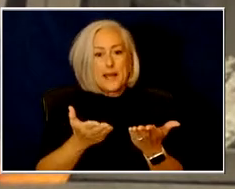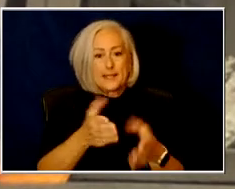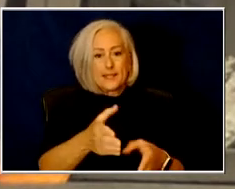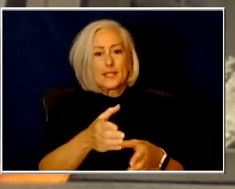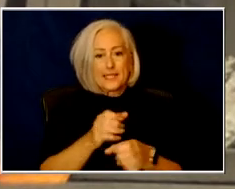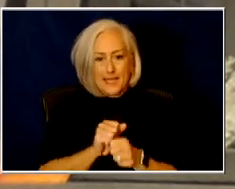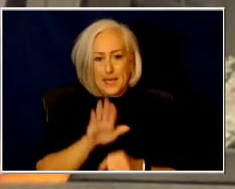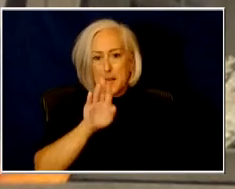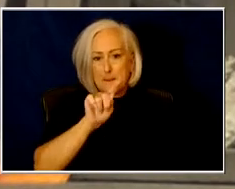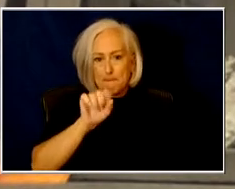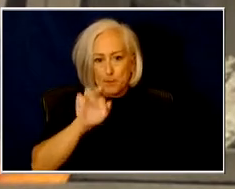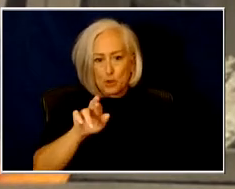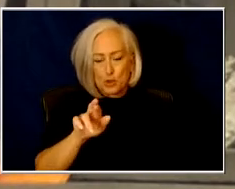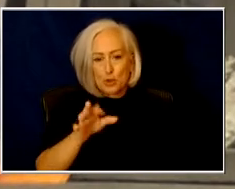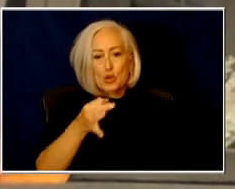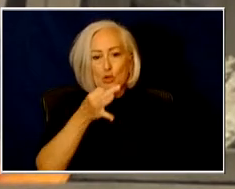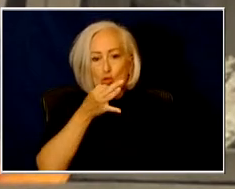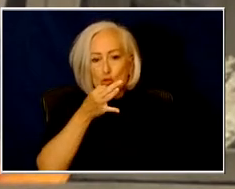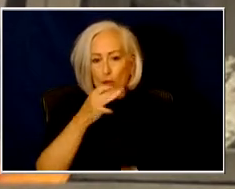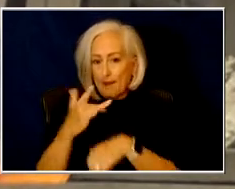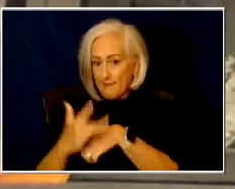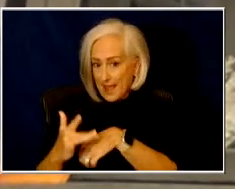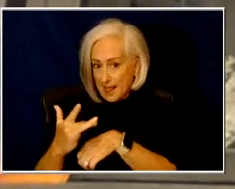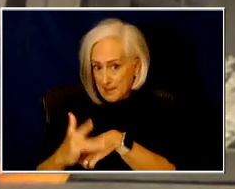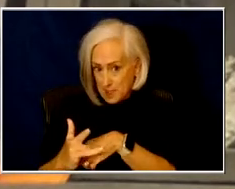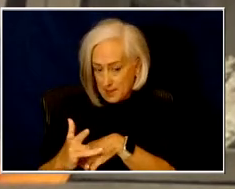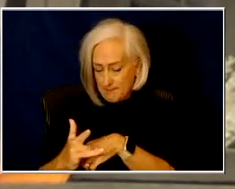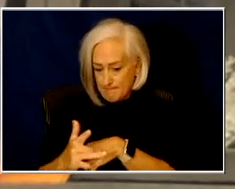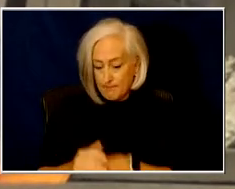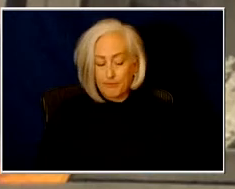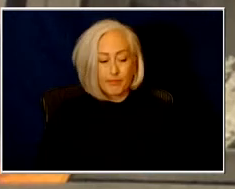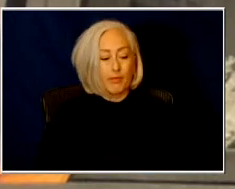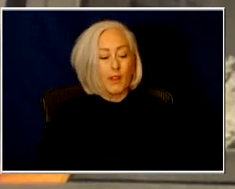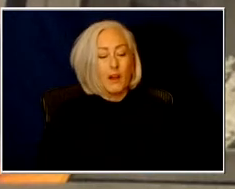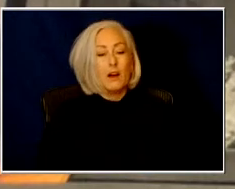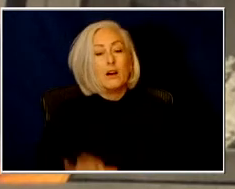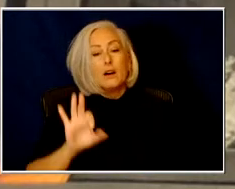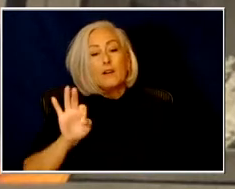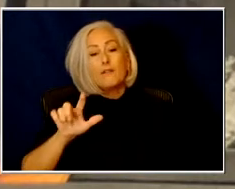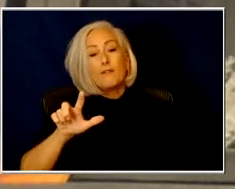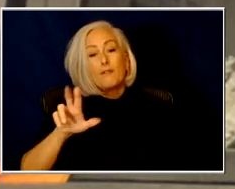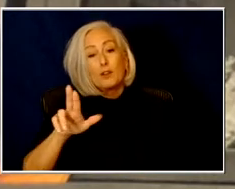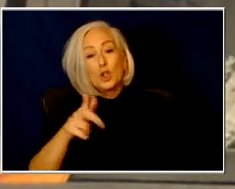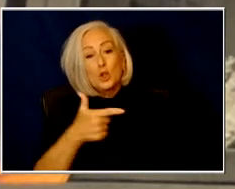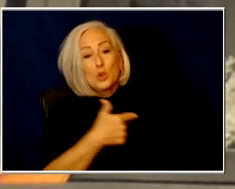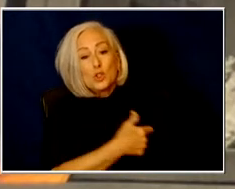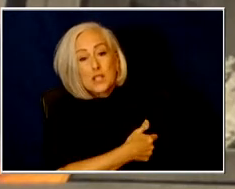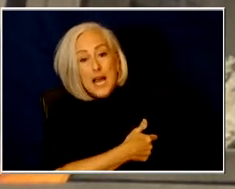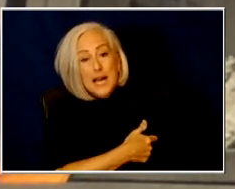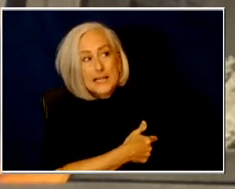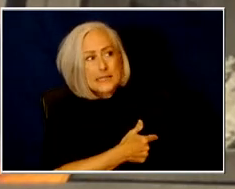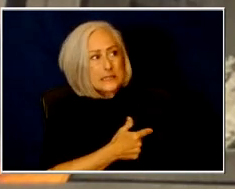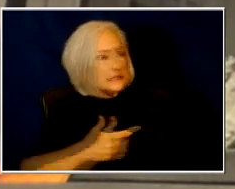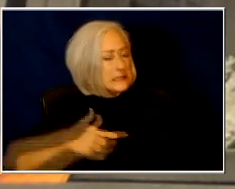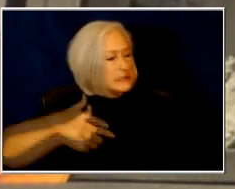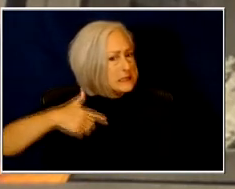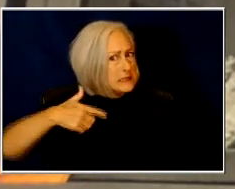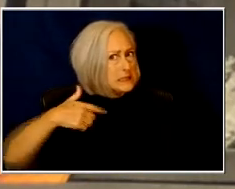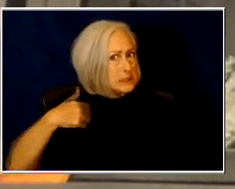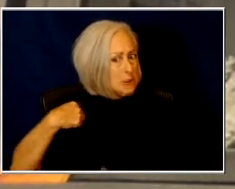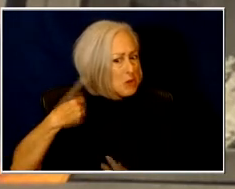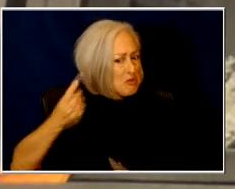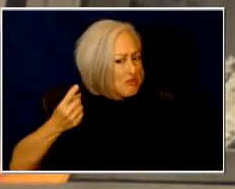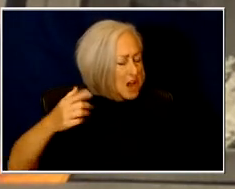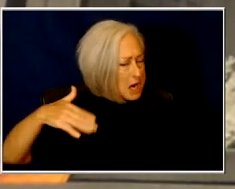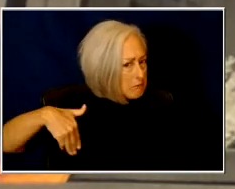Rick said as soon as it's available now what about influenza we really don't have much influenza now but remember once you